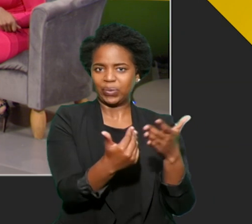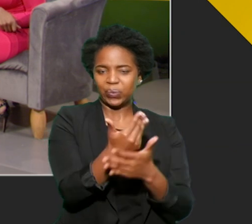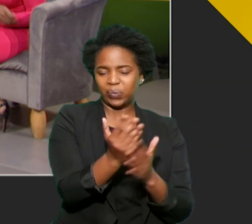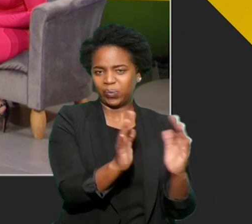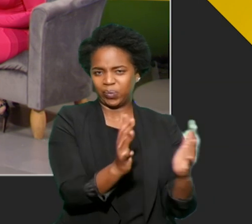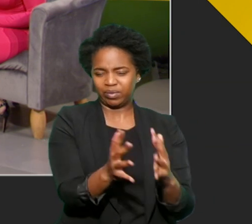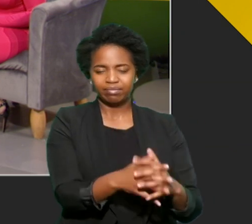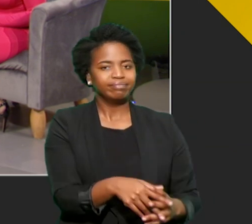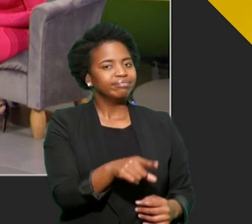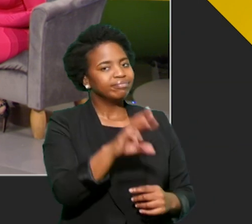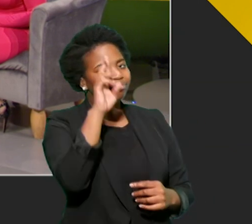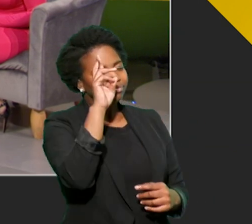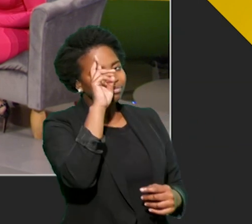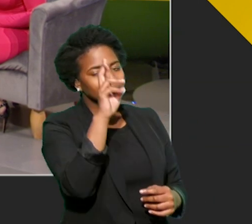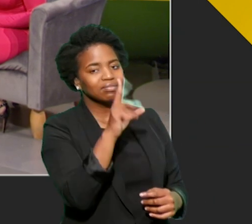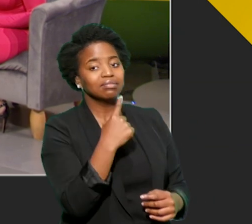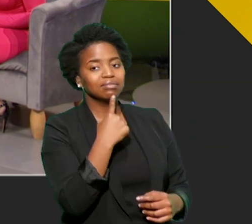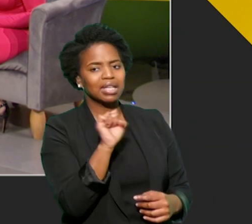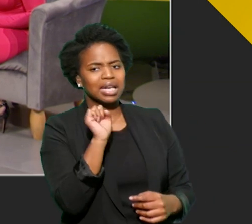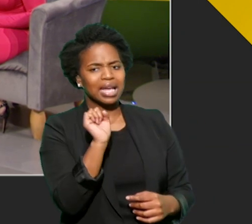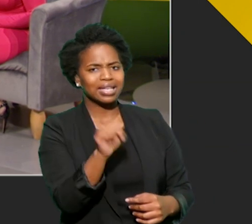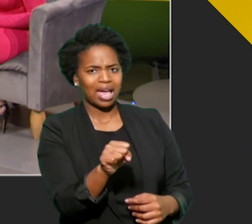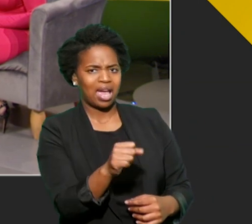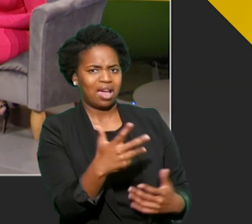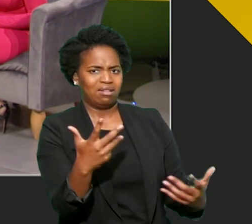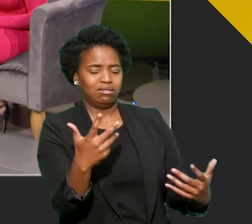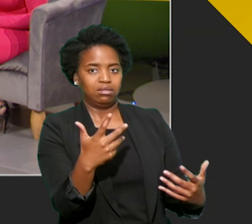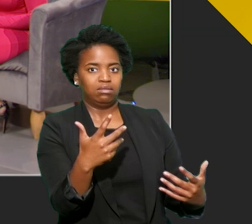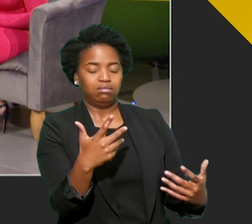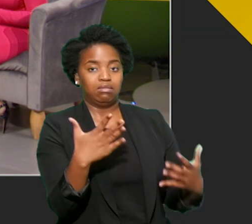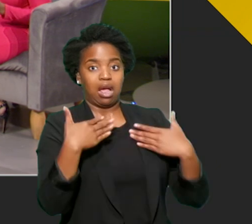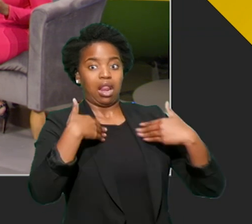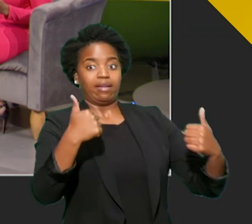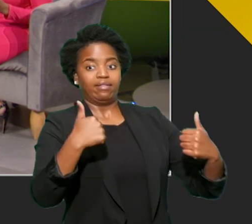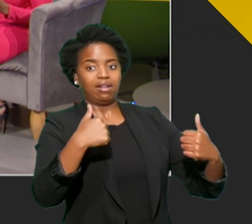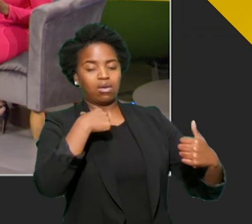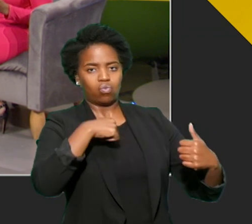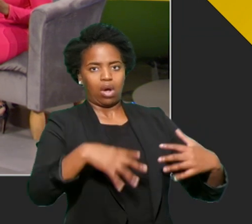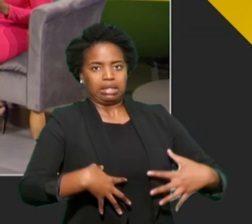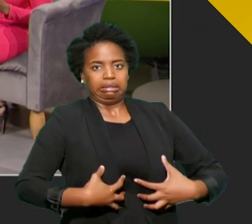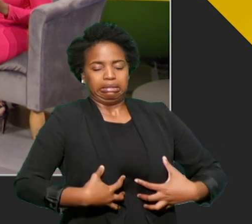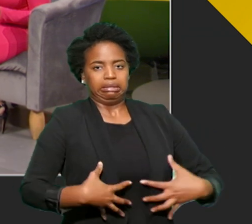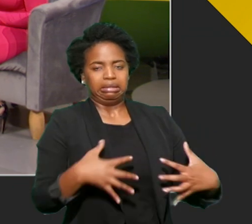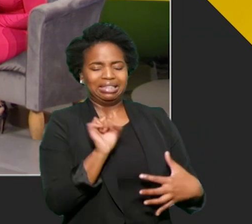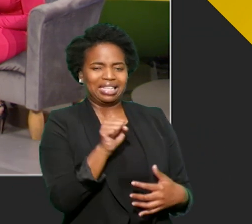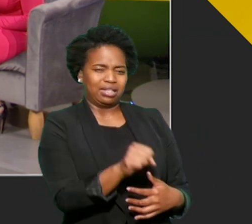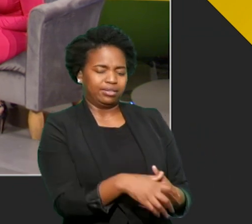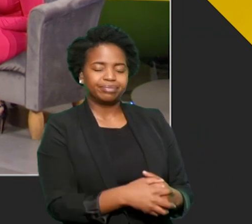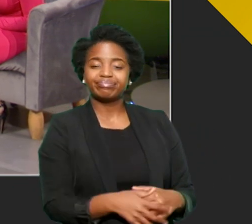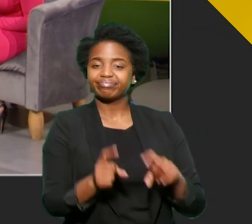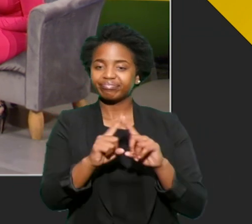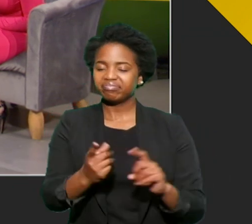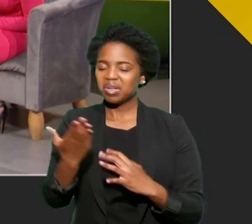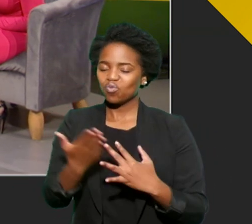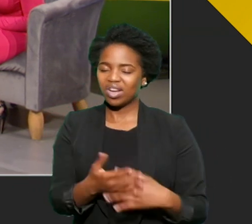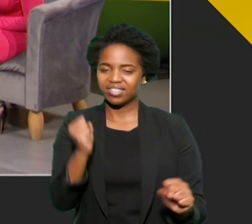And it can affect my 12 hours. So for me, that is quite scary because I don't want my lungs being touched. But in Demnandi, where we